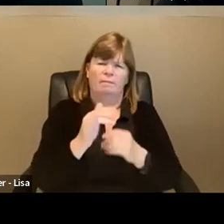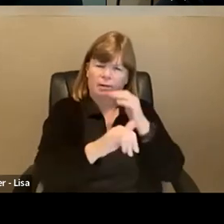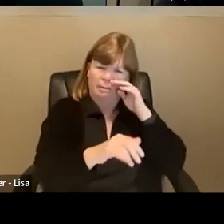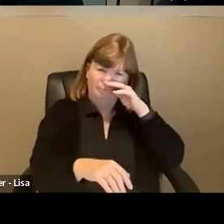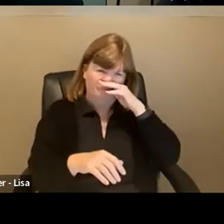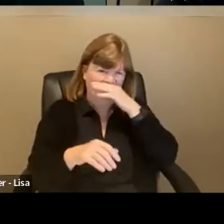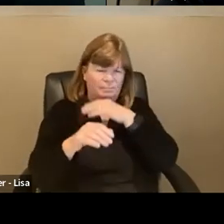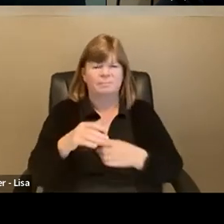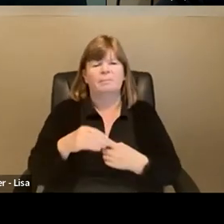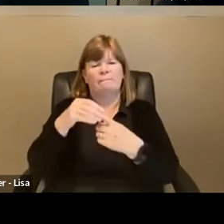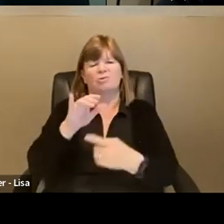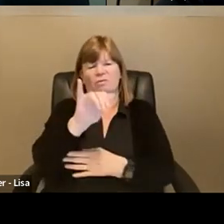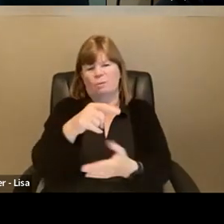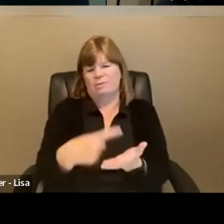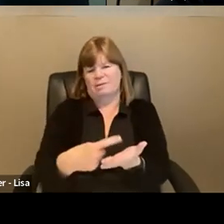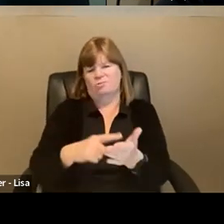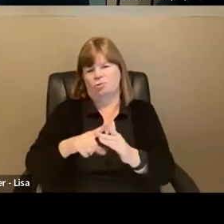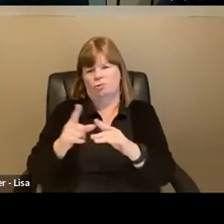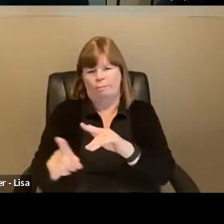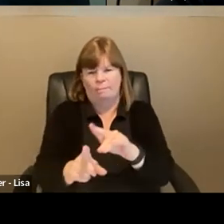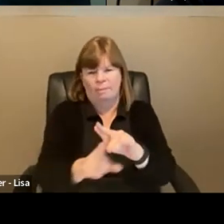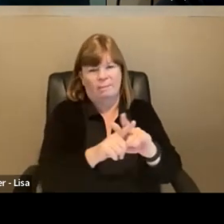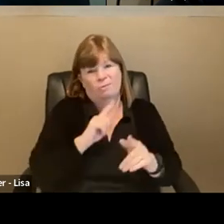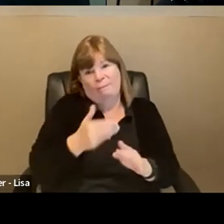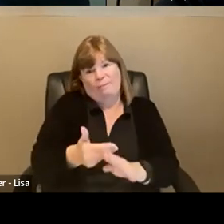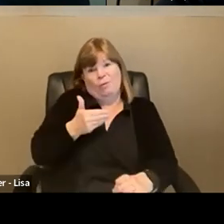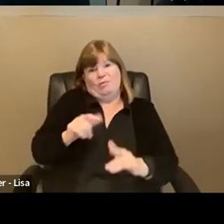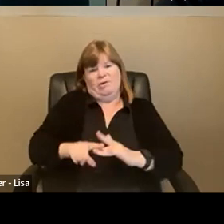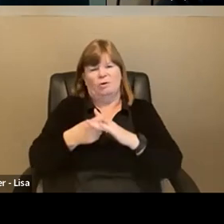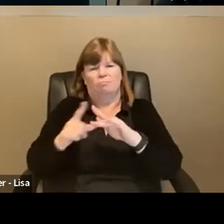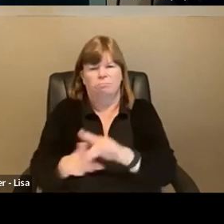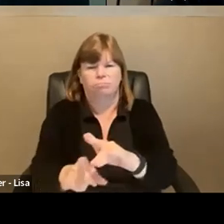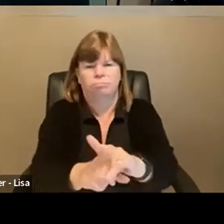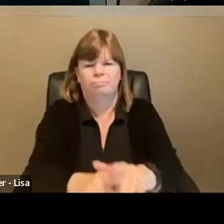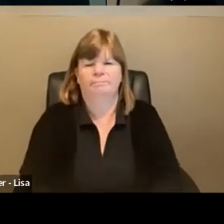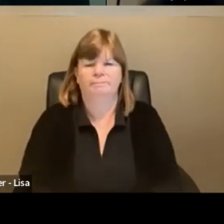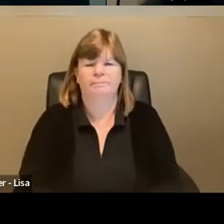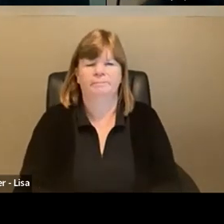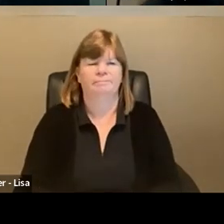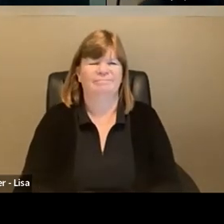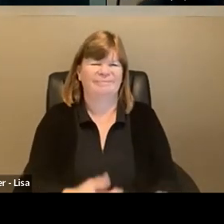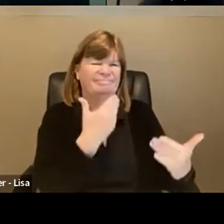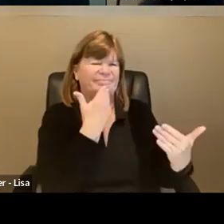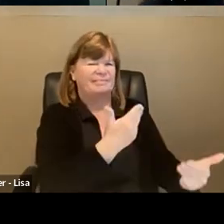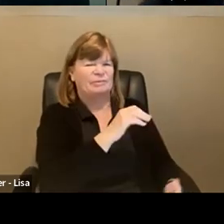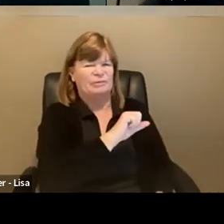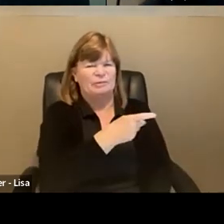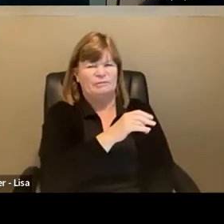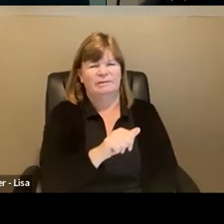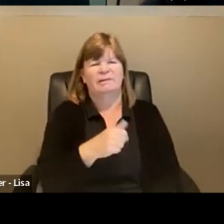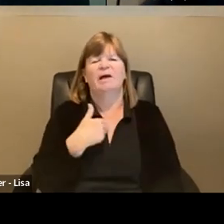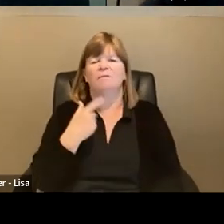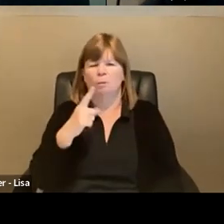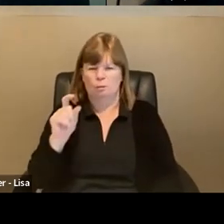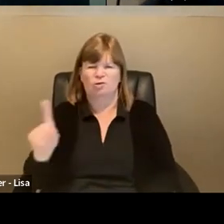those conversations start to bubble up, or even before they start to bubble up. Thanks, Sophia. There was a question